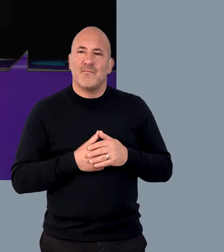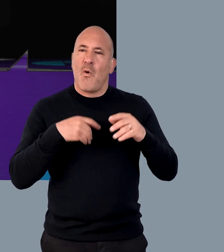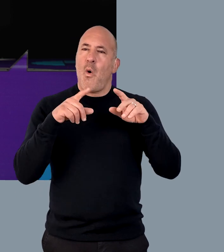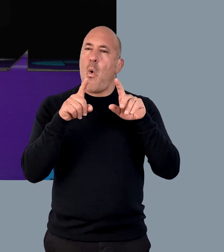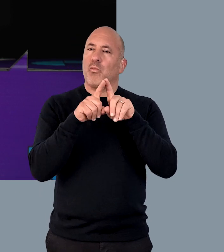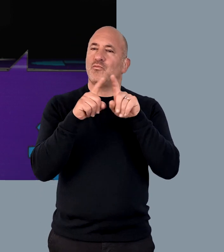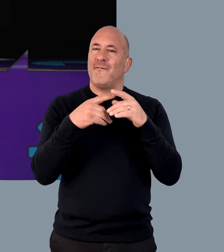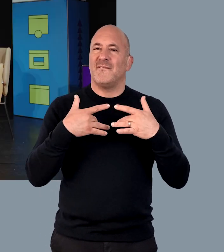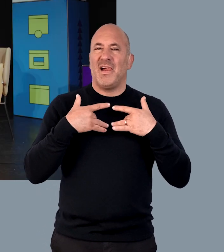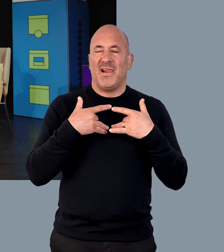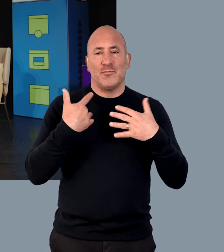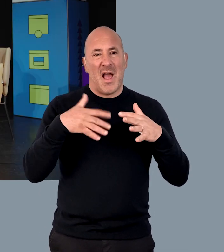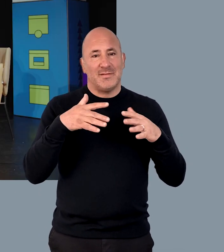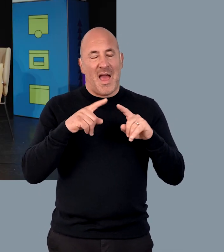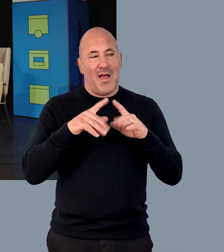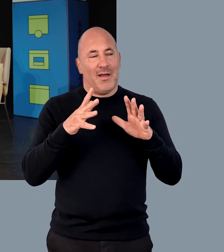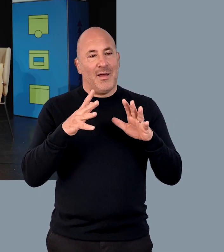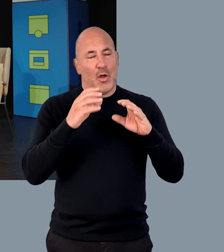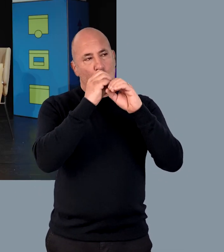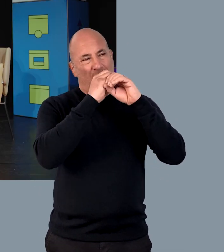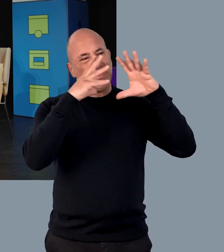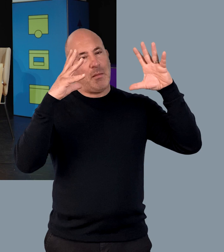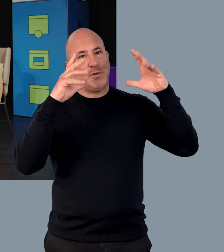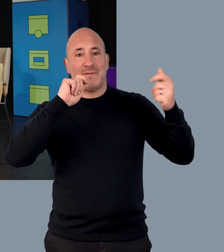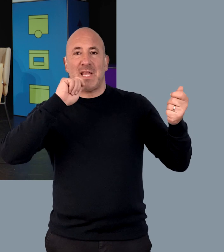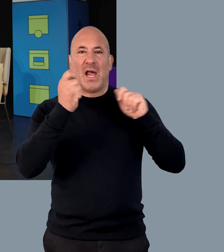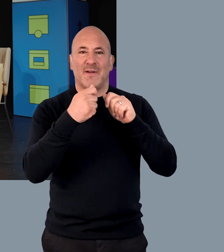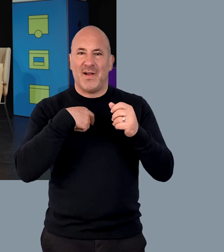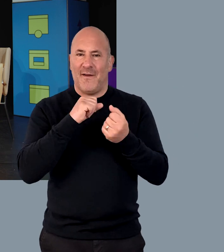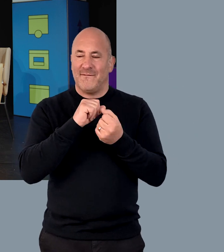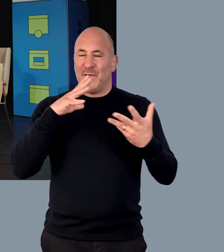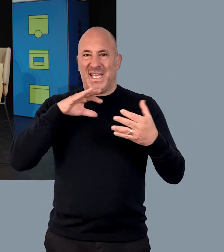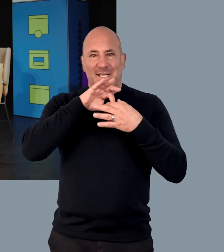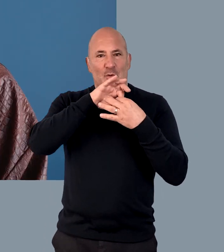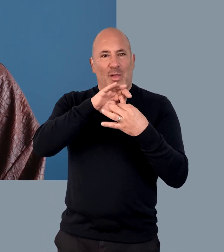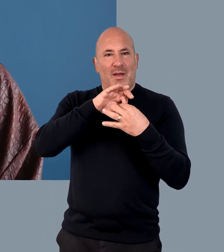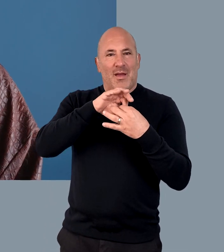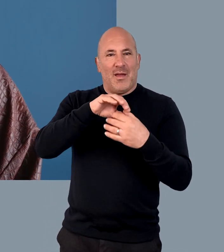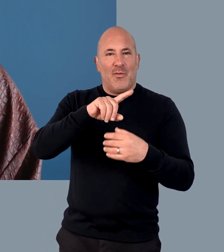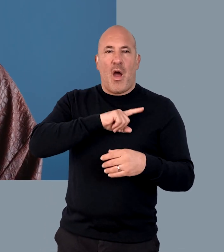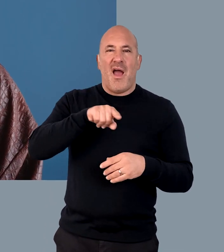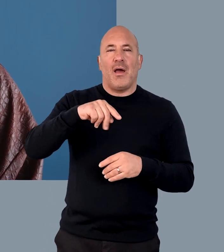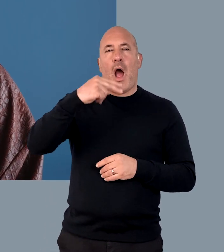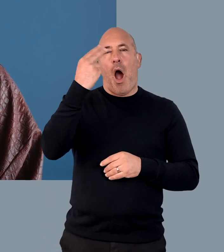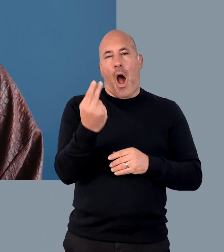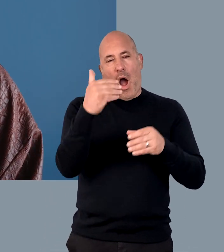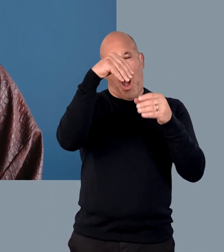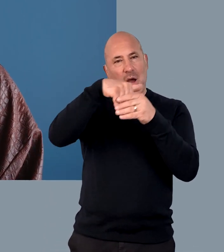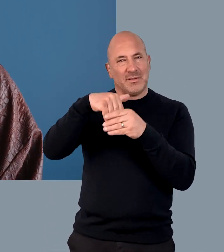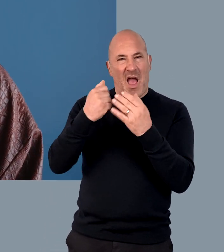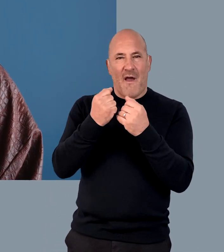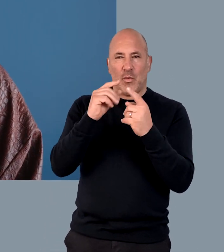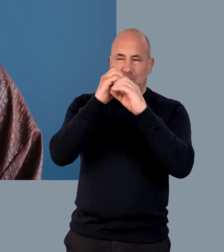I also think that it is quite a liberating concept to engage with, because in the